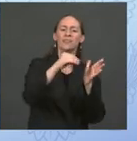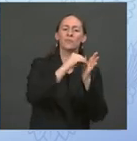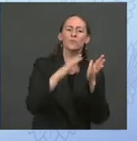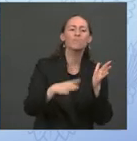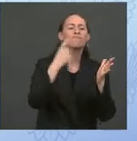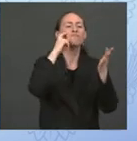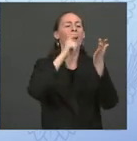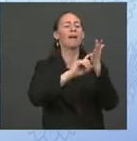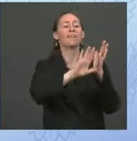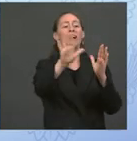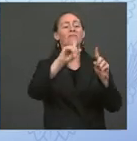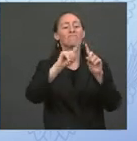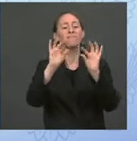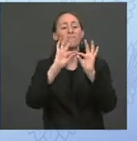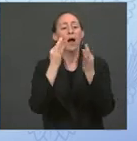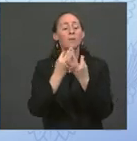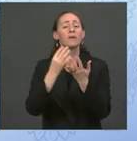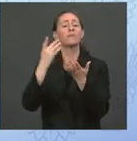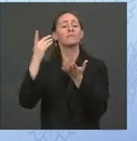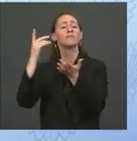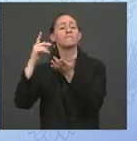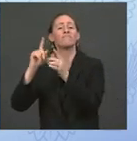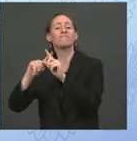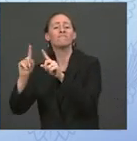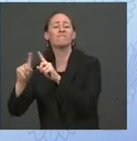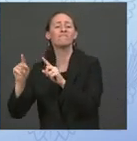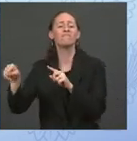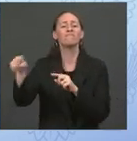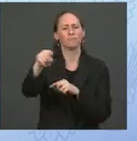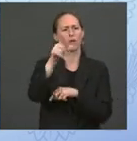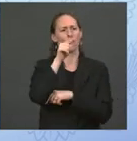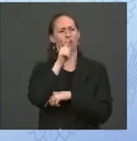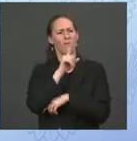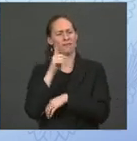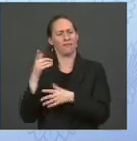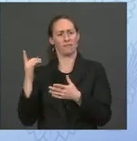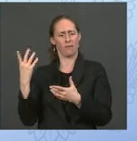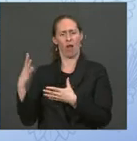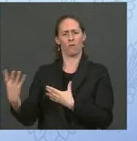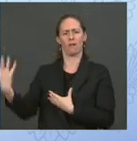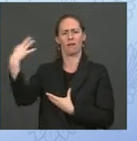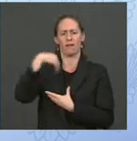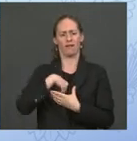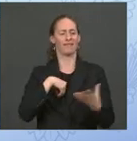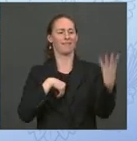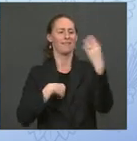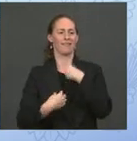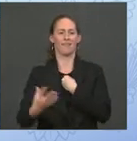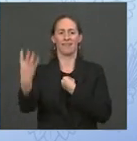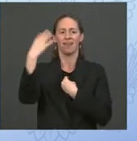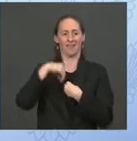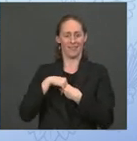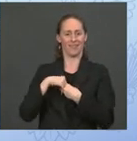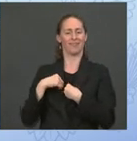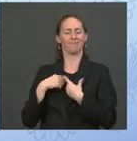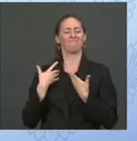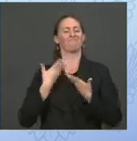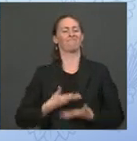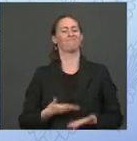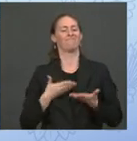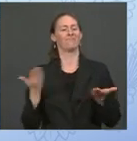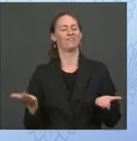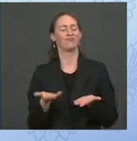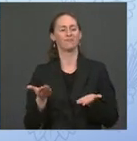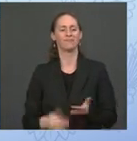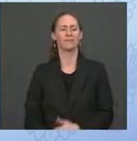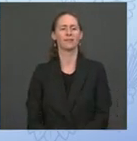and the nursing home that I helped to start, all with me to the White House today to share this experience. Preschool has been